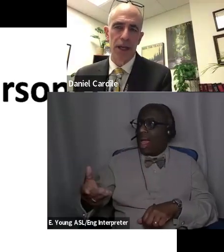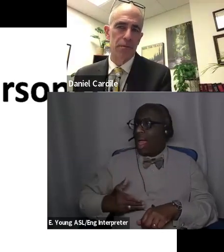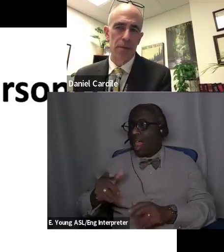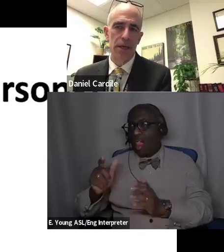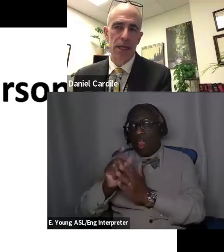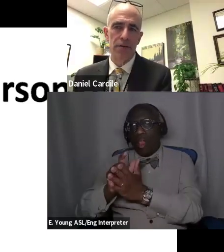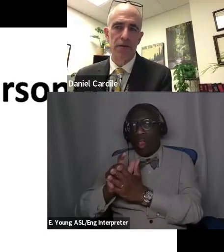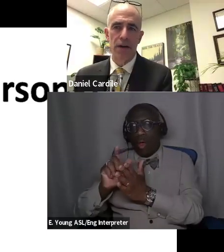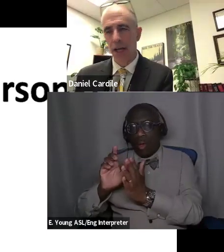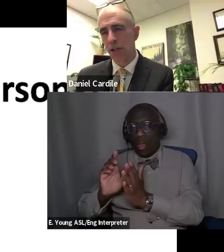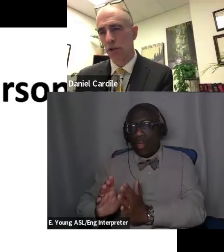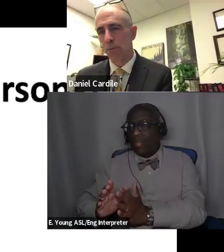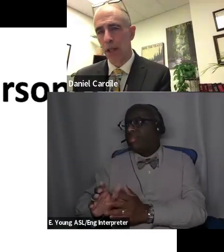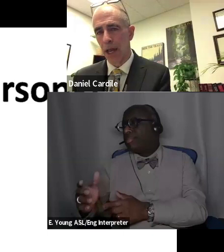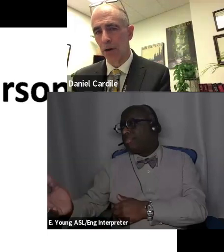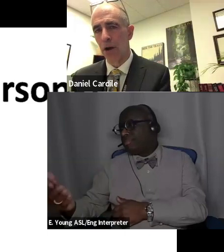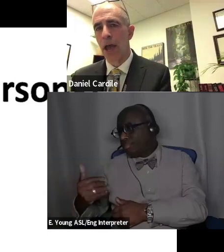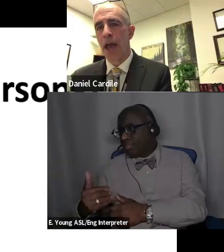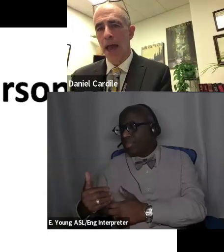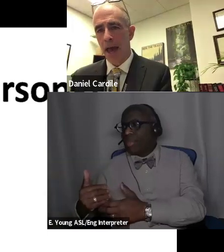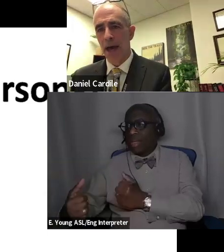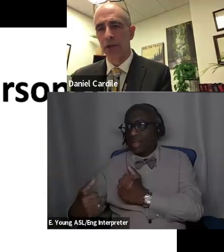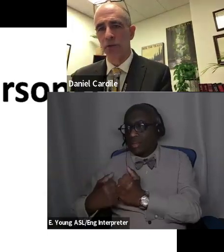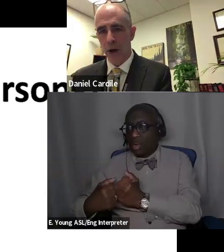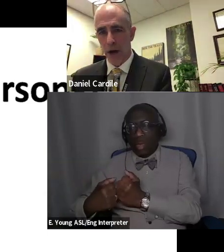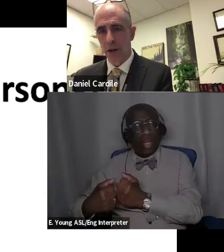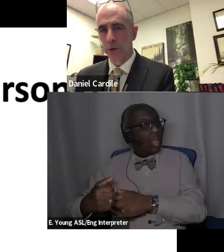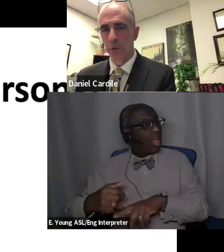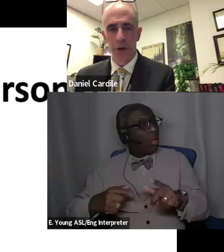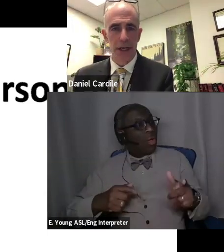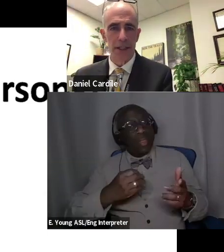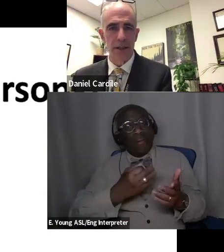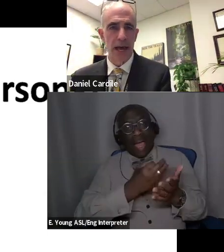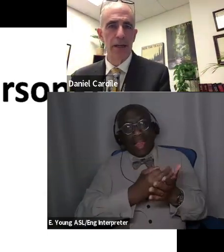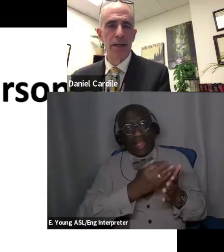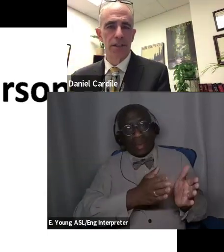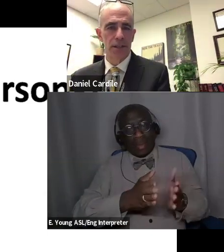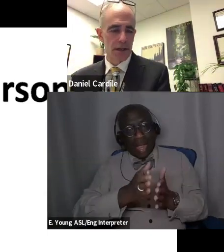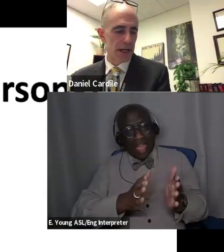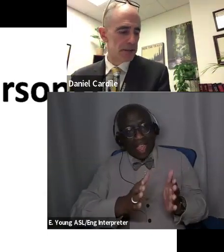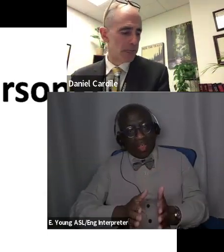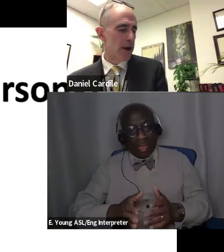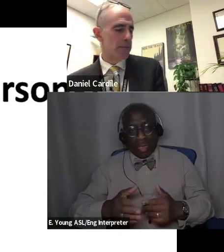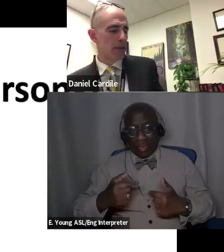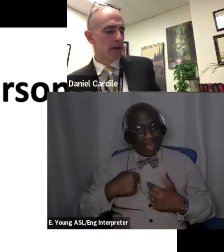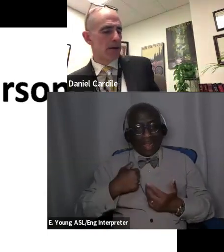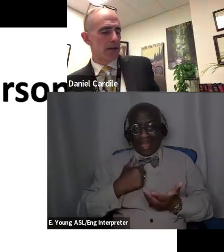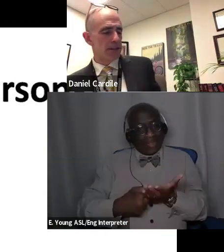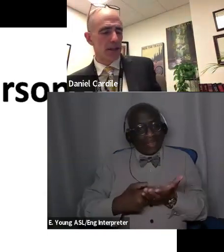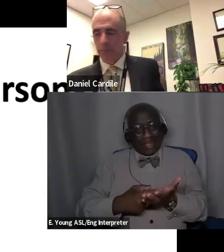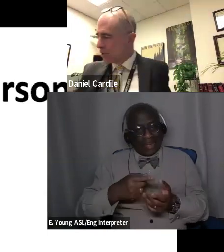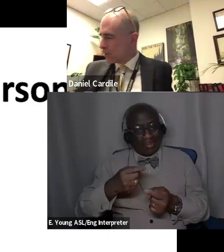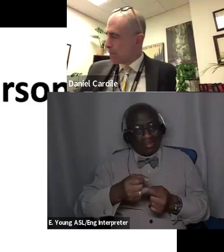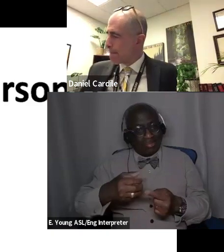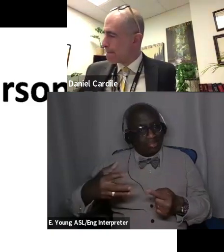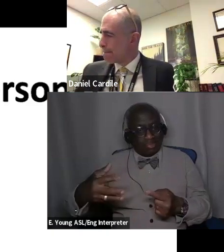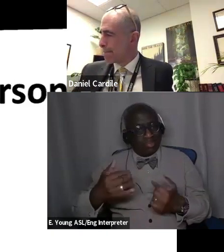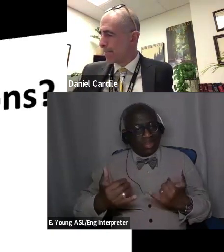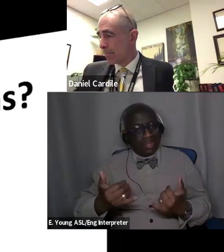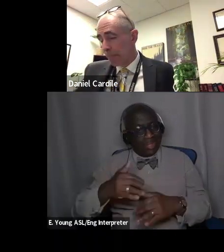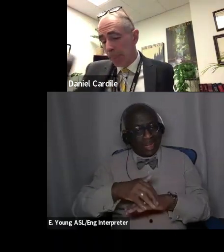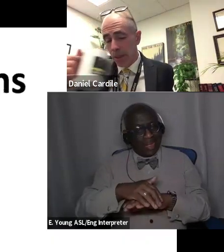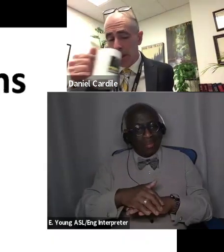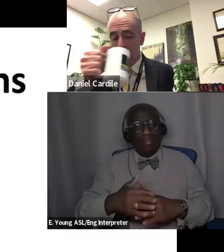with the case, and maybe even a financial planner as well. We won't get into that tonight. All right, next slide, please.